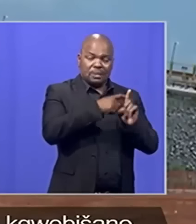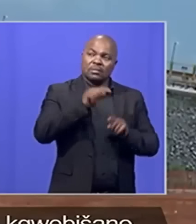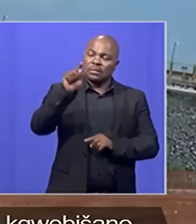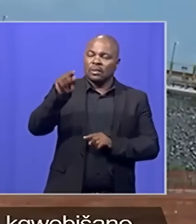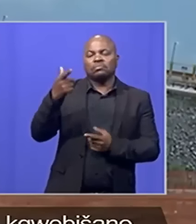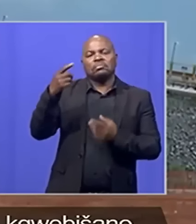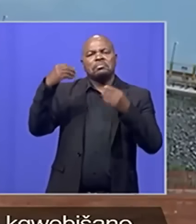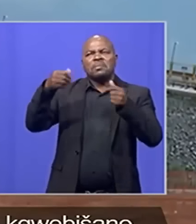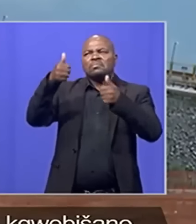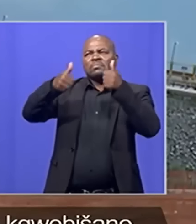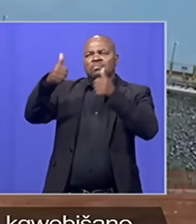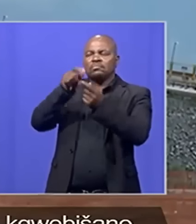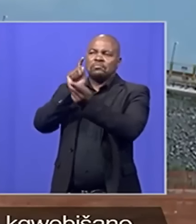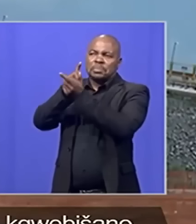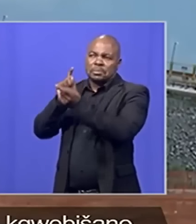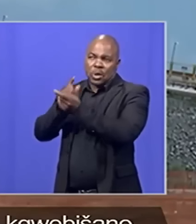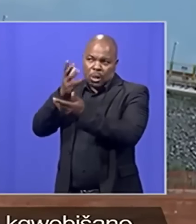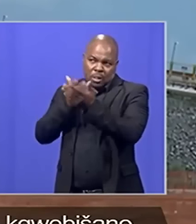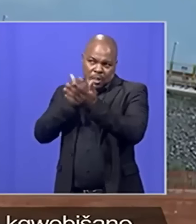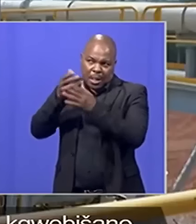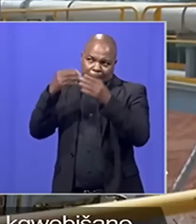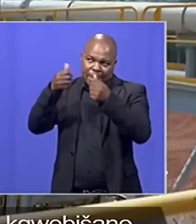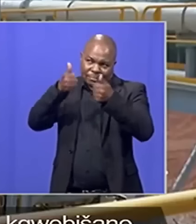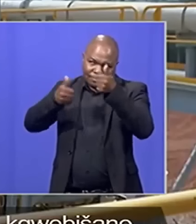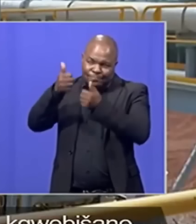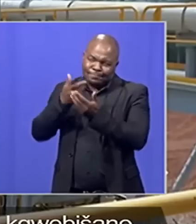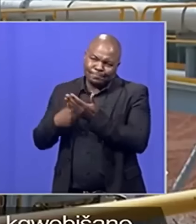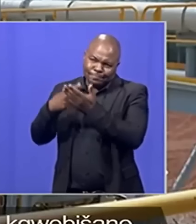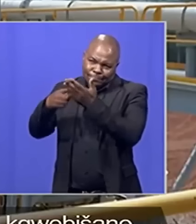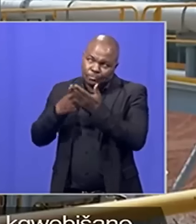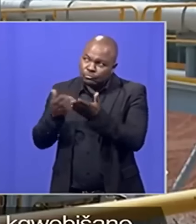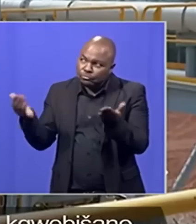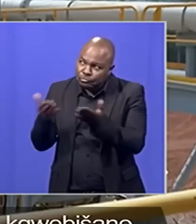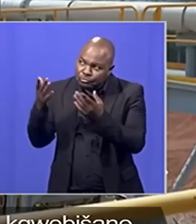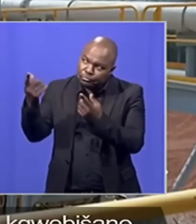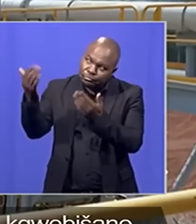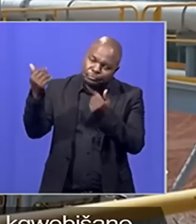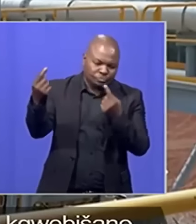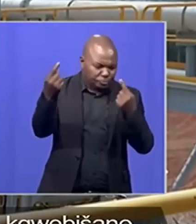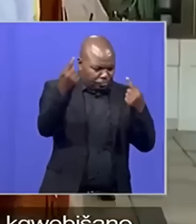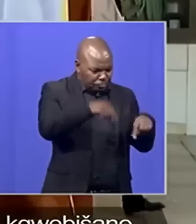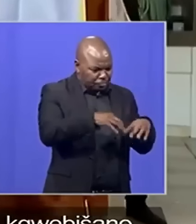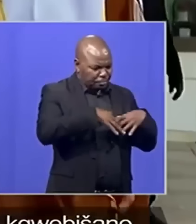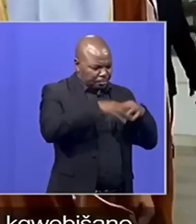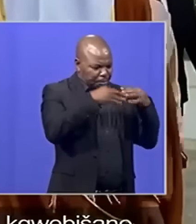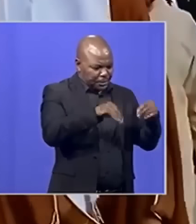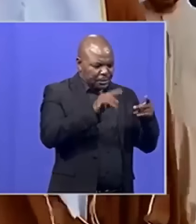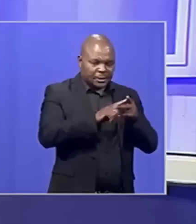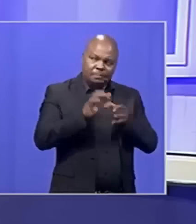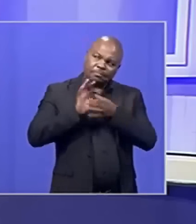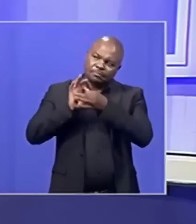ba industry le baetapele ba kgwebo go tlhohleletša peeletšo le go matlafatša tšhomišano.